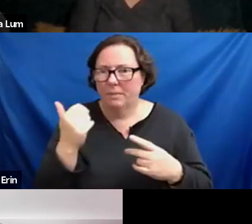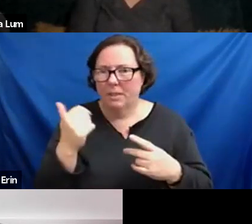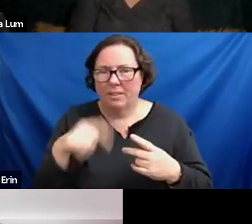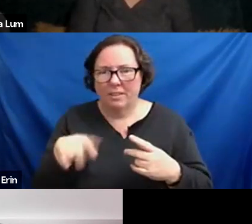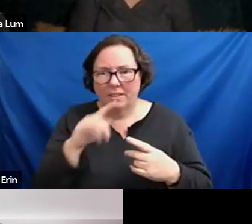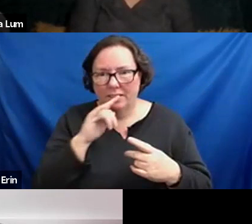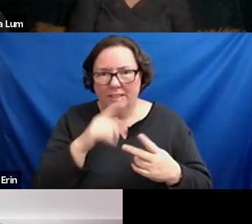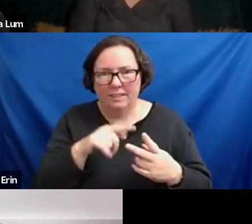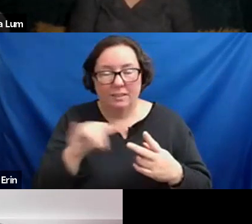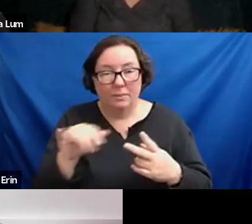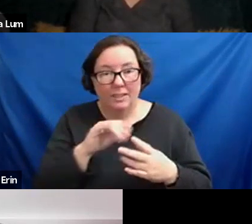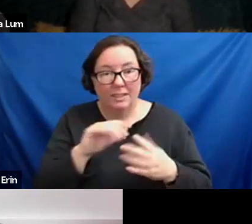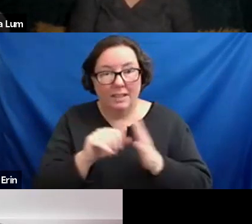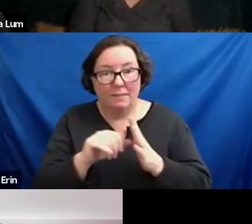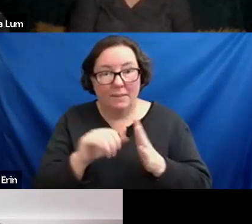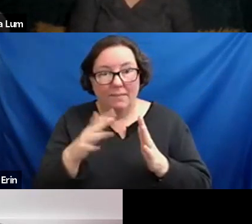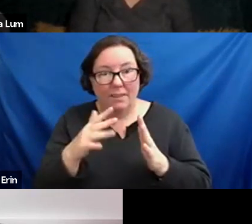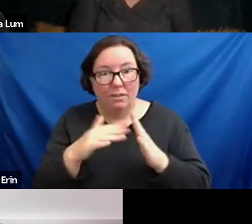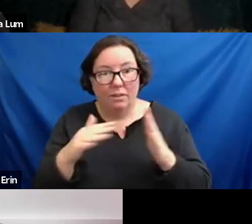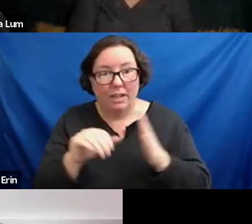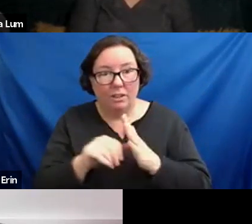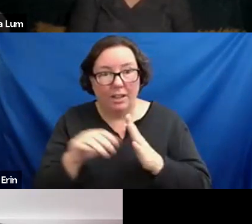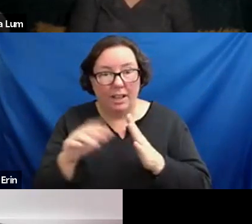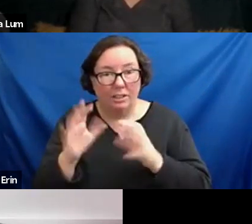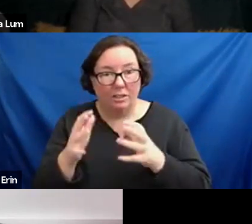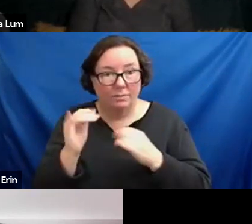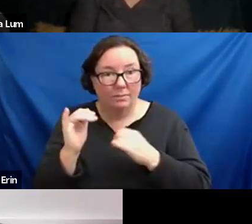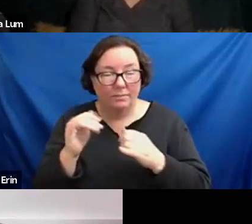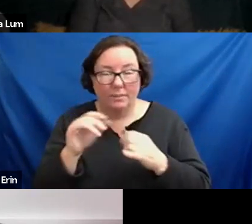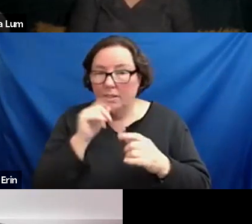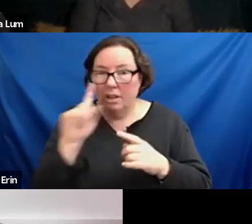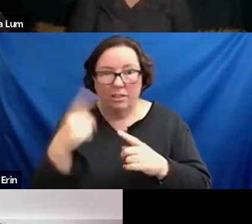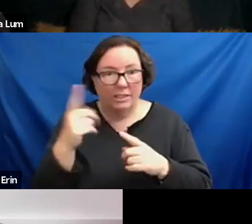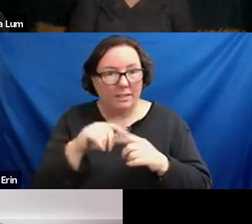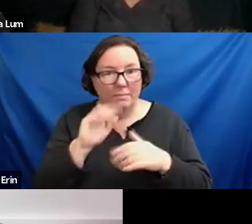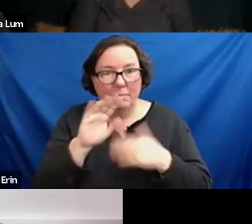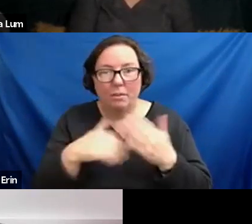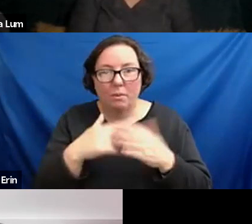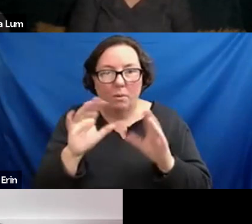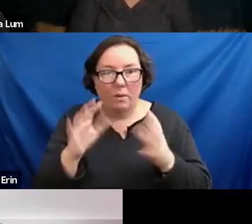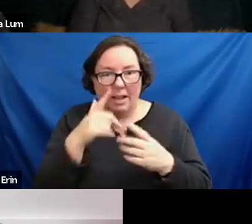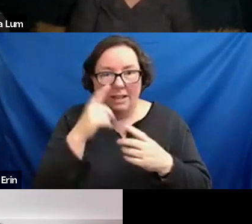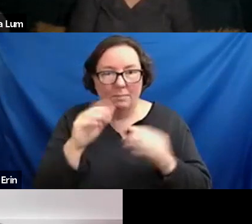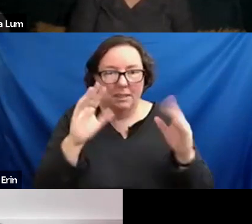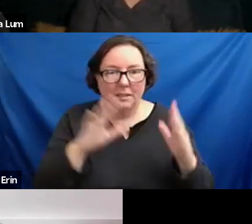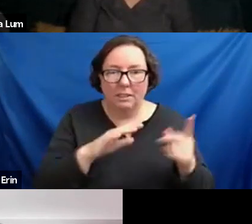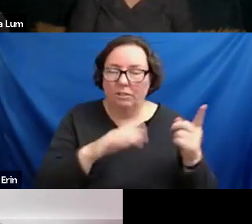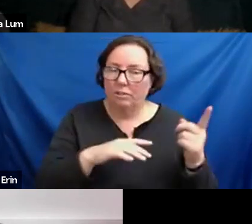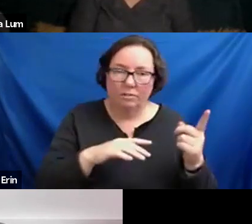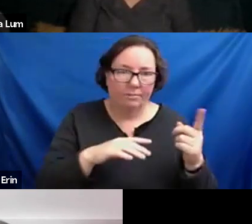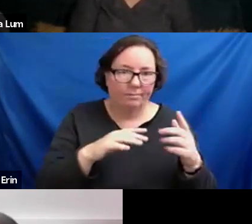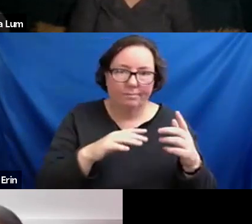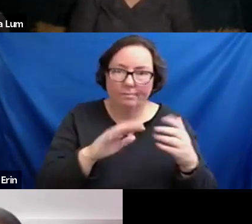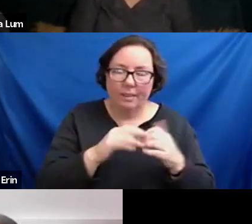that same 5th grade classroom. It's not just his, the whole class, because the teacher, the